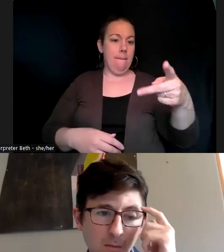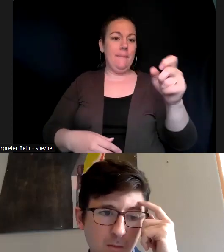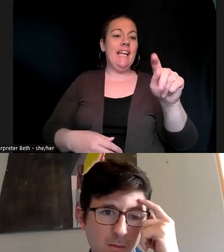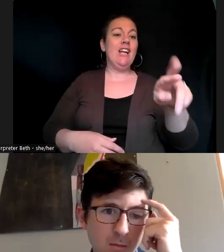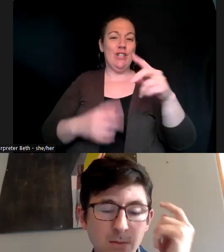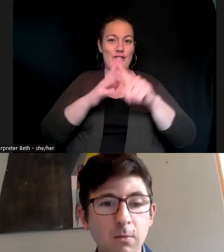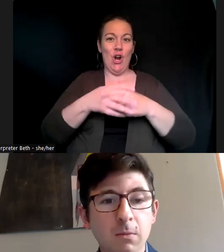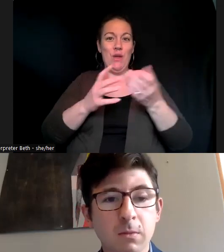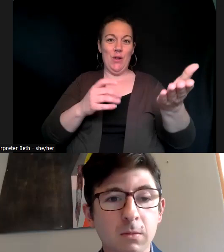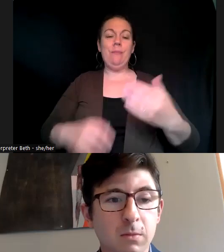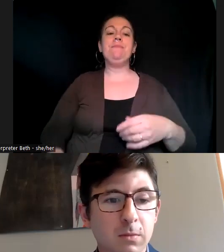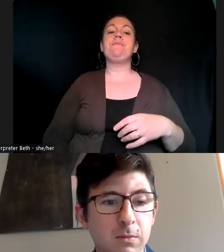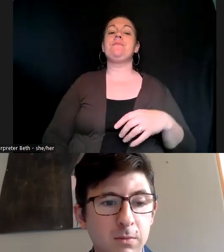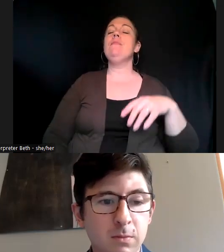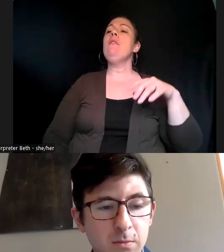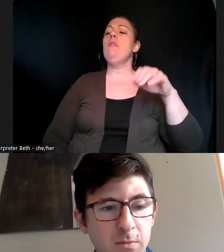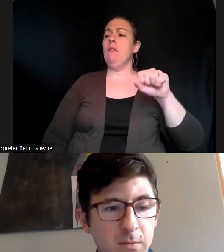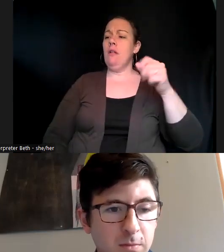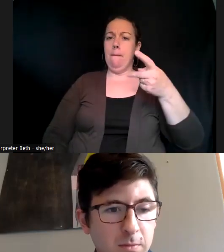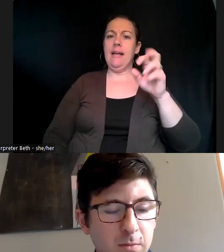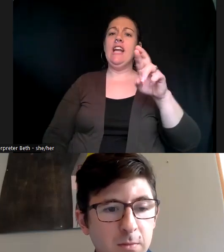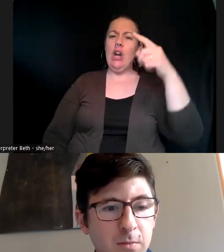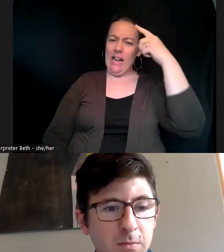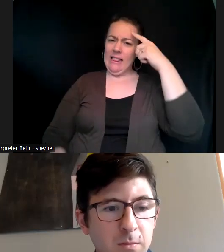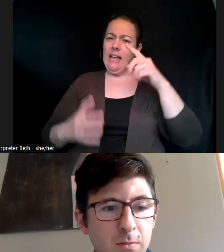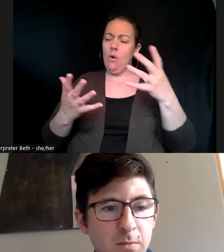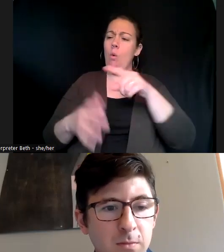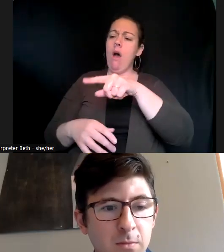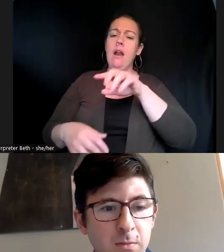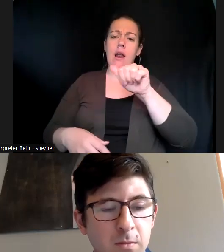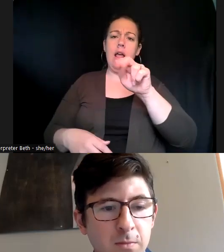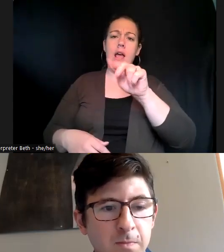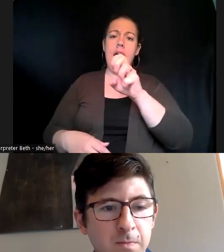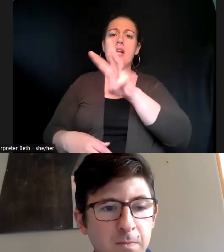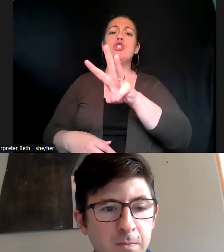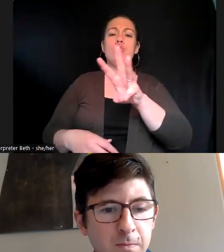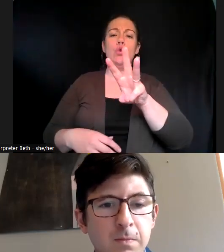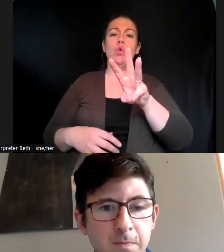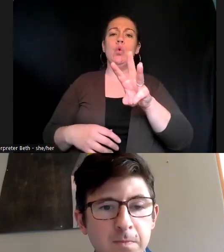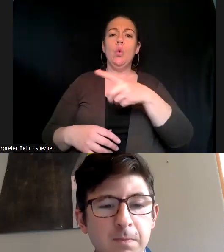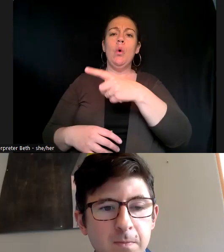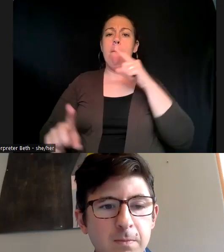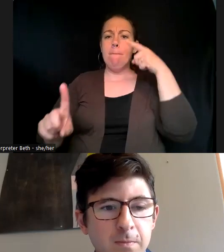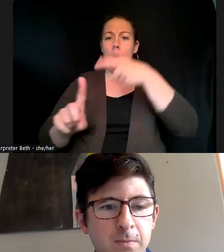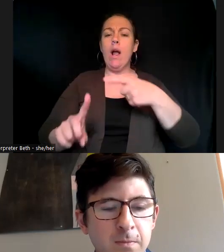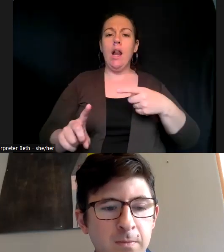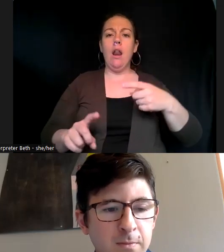Yeah, I mean, I think going back to what Andrew was starting off with, I think the awareness is really important. So raising